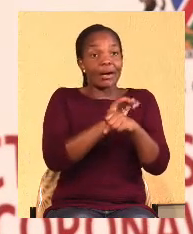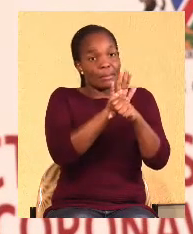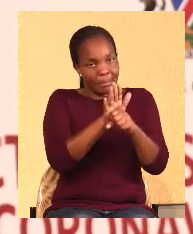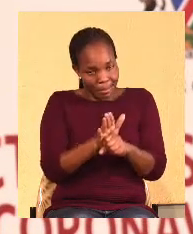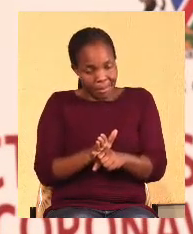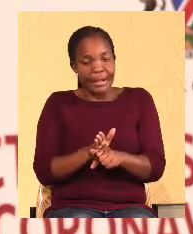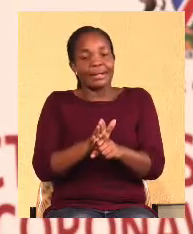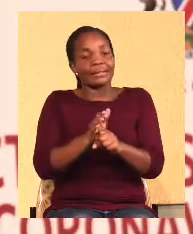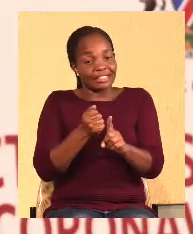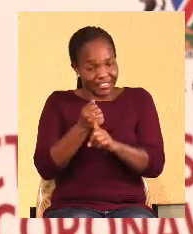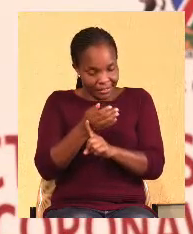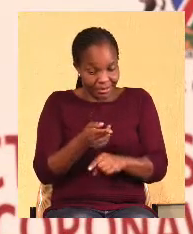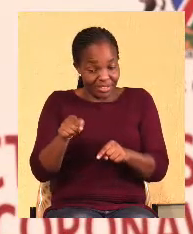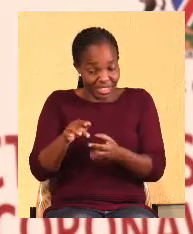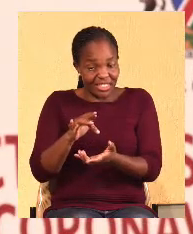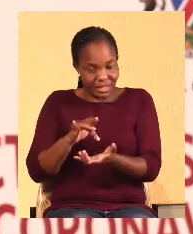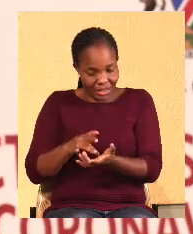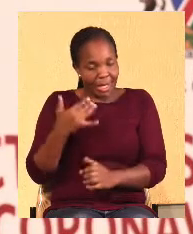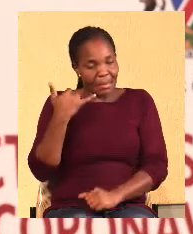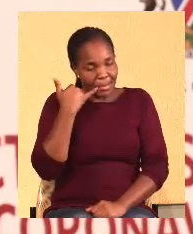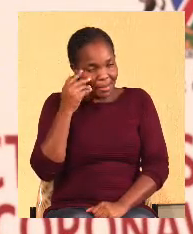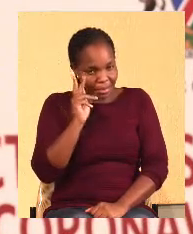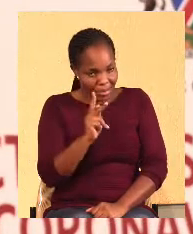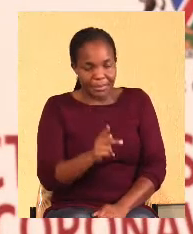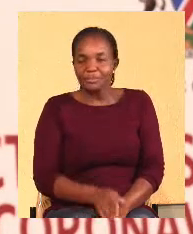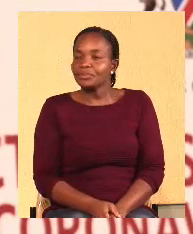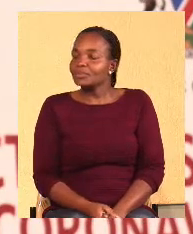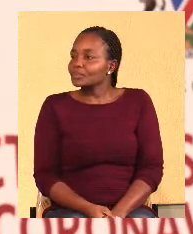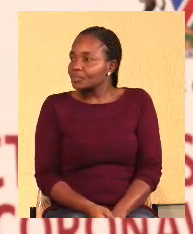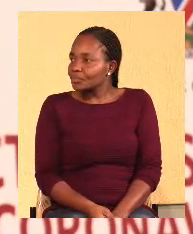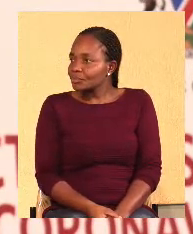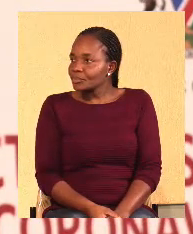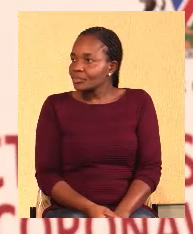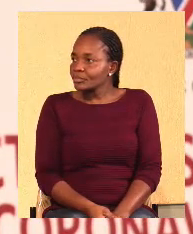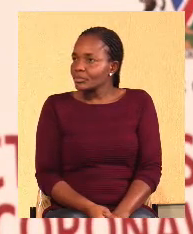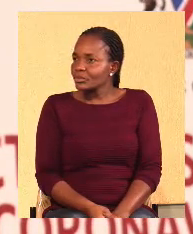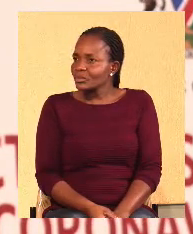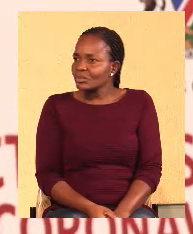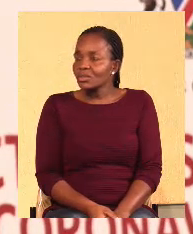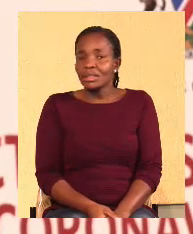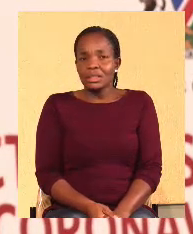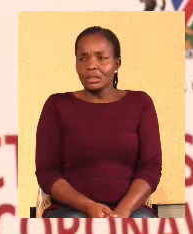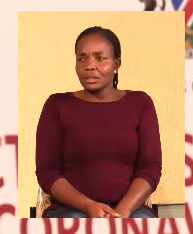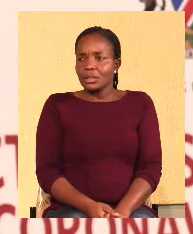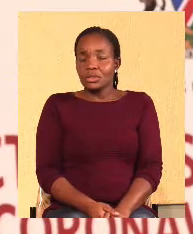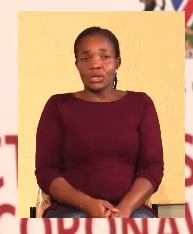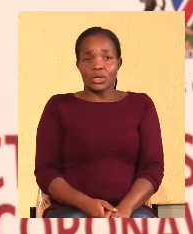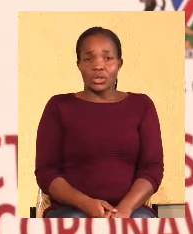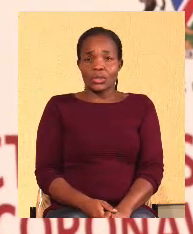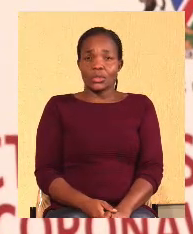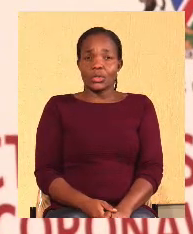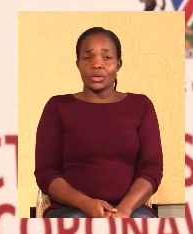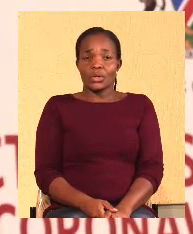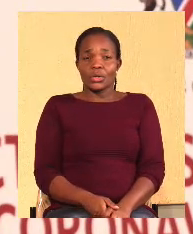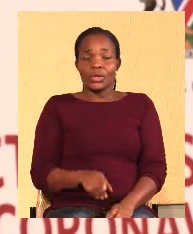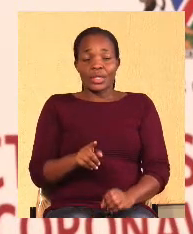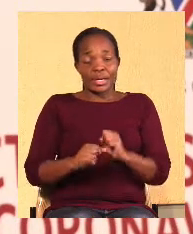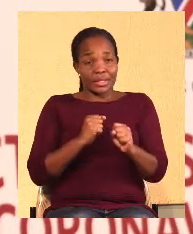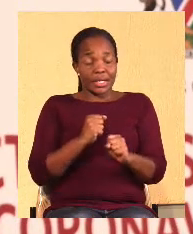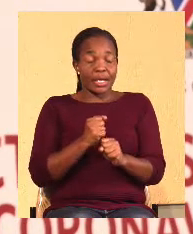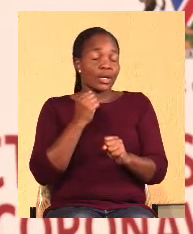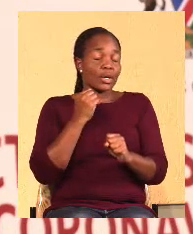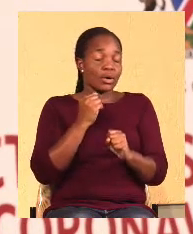When the first COVID-19 case was registered in the country, a decision was made